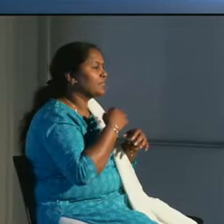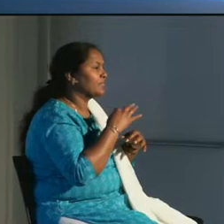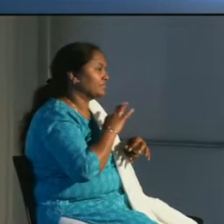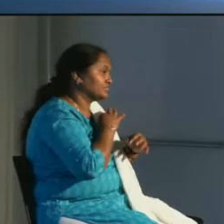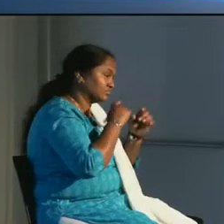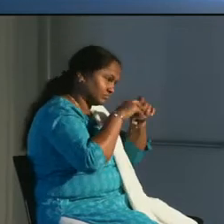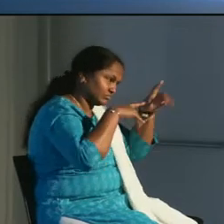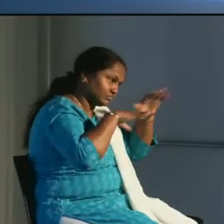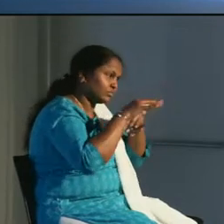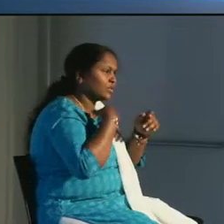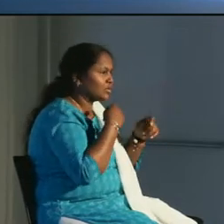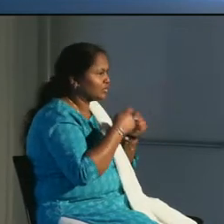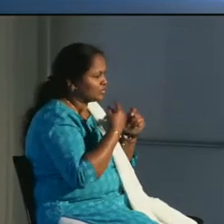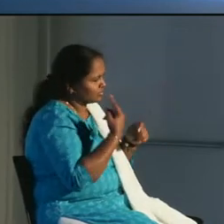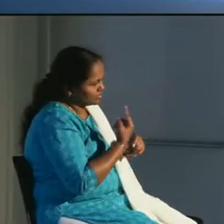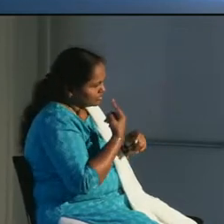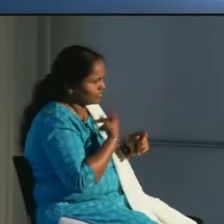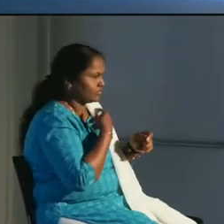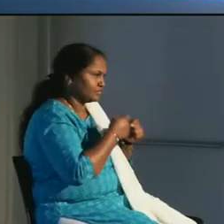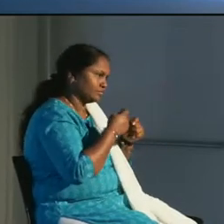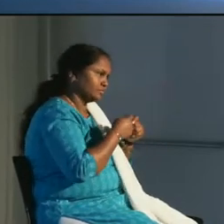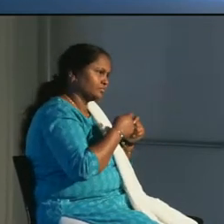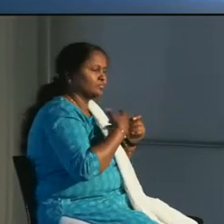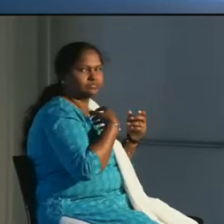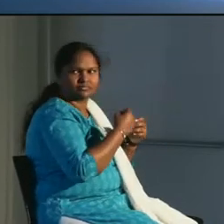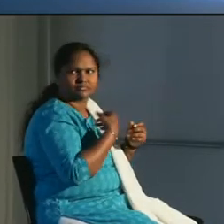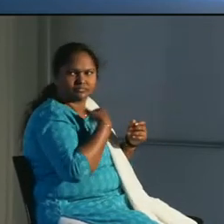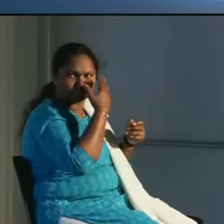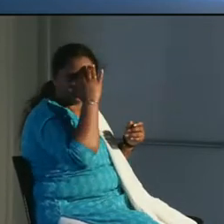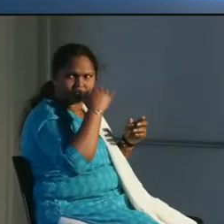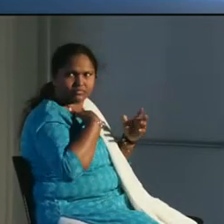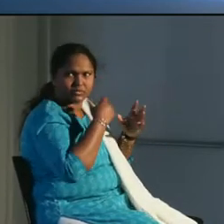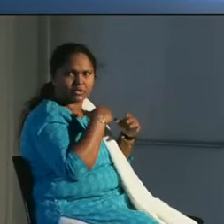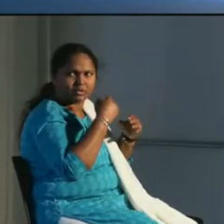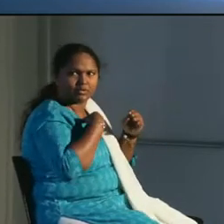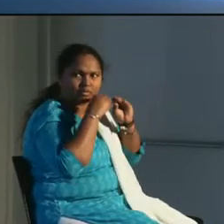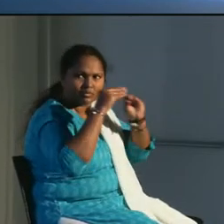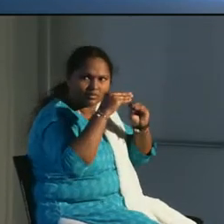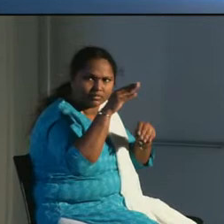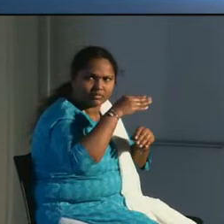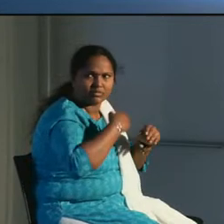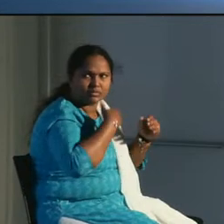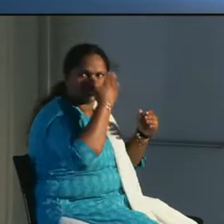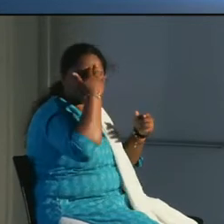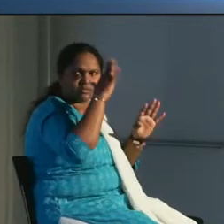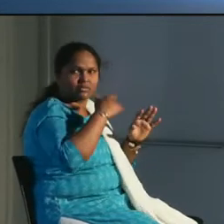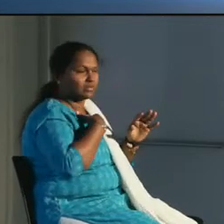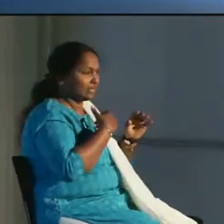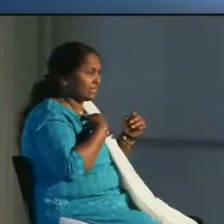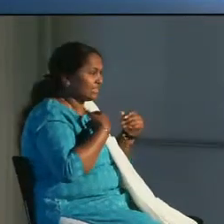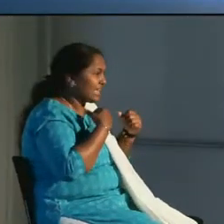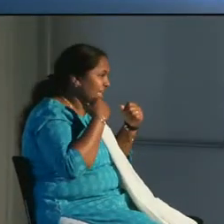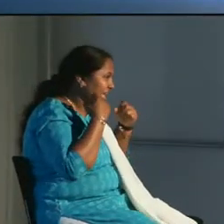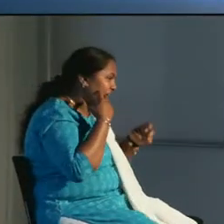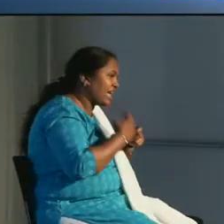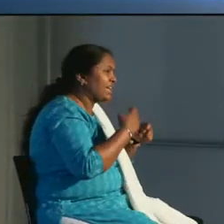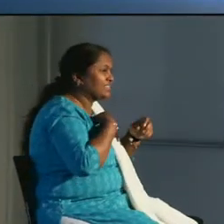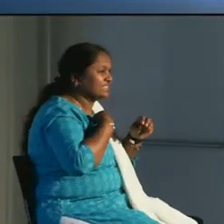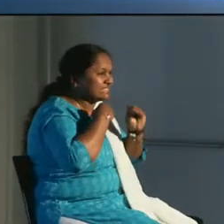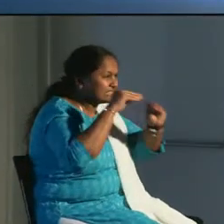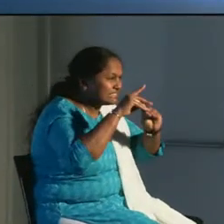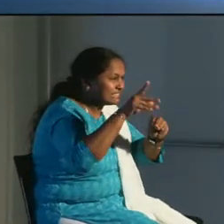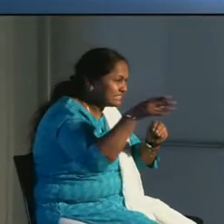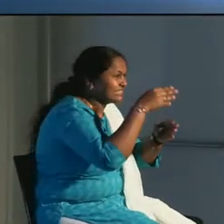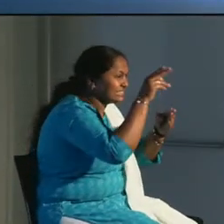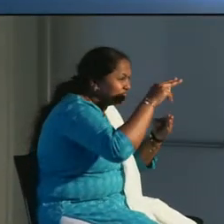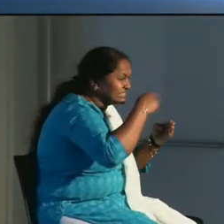I work solo. There's another thing that I do. I don't know how to teach people how to paint. It's very hard for me to